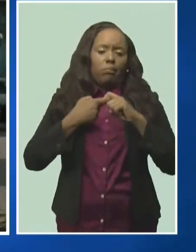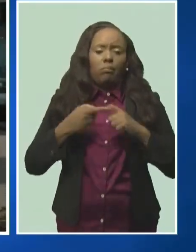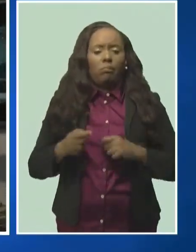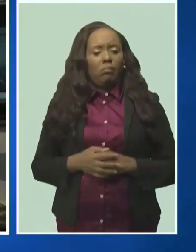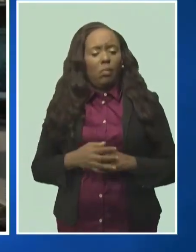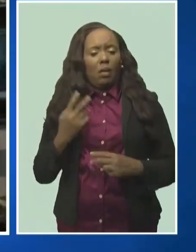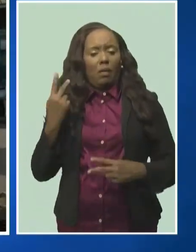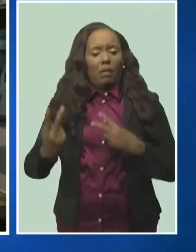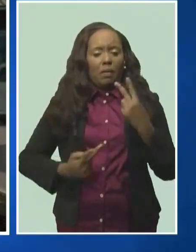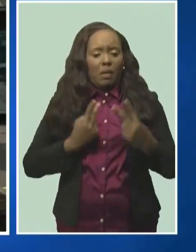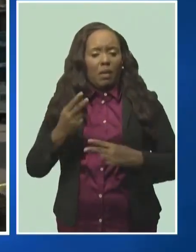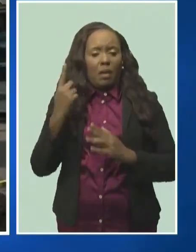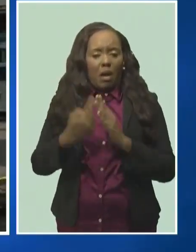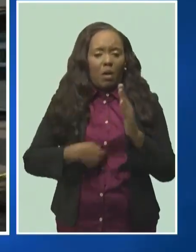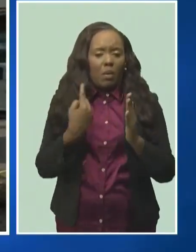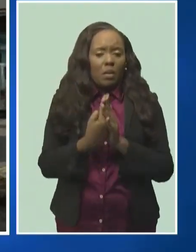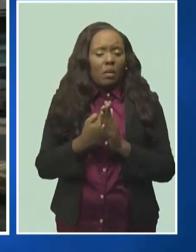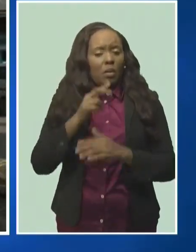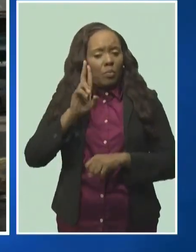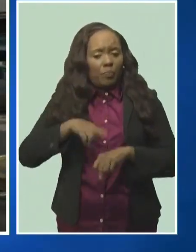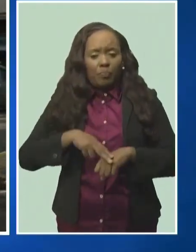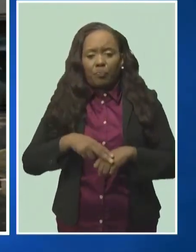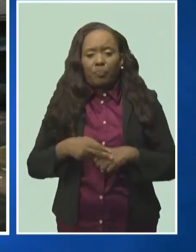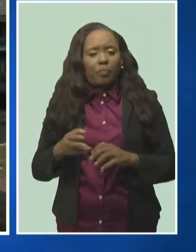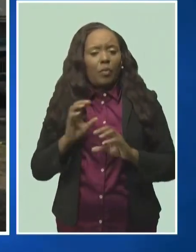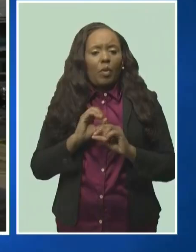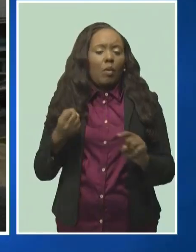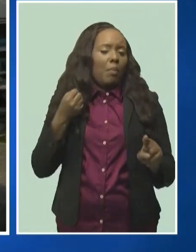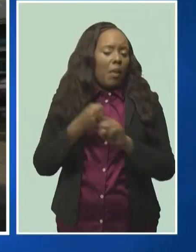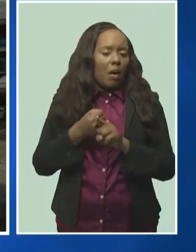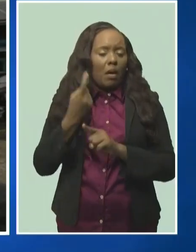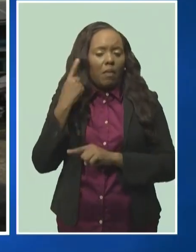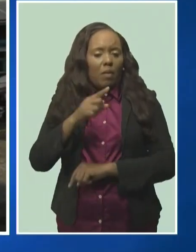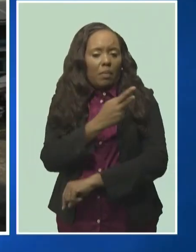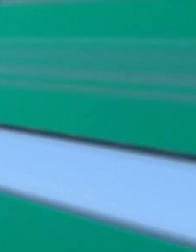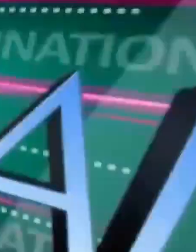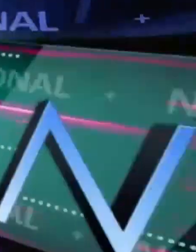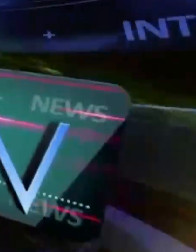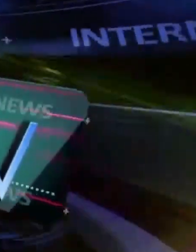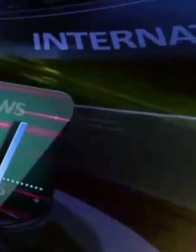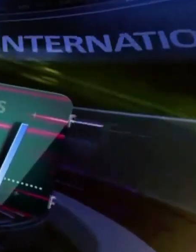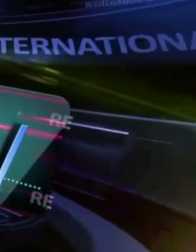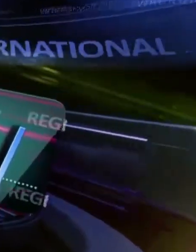hours remain as normal, and there was no impact to patient care.